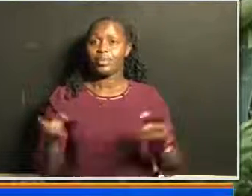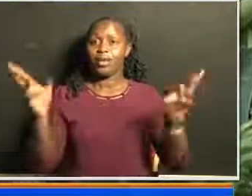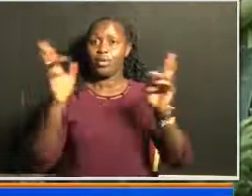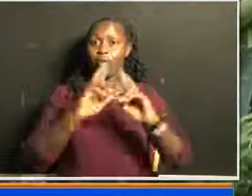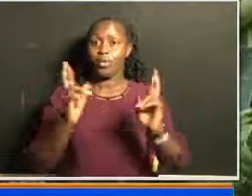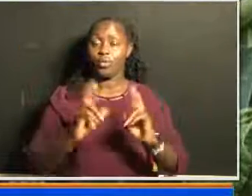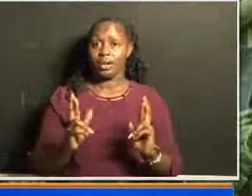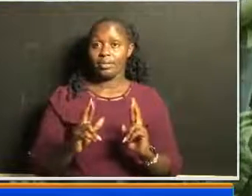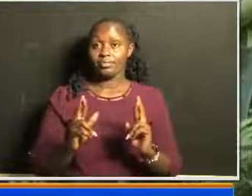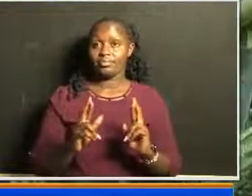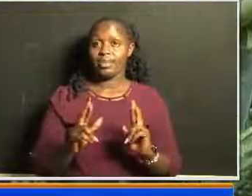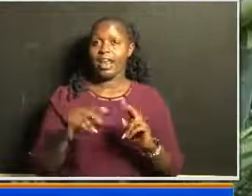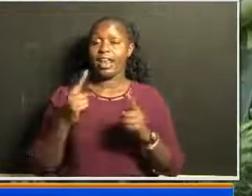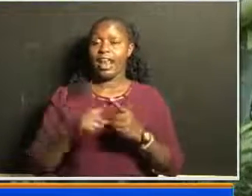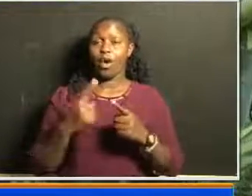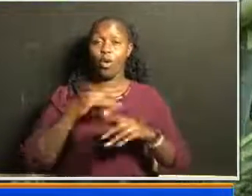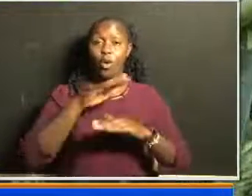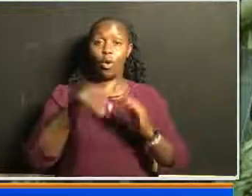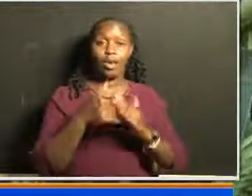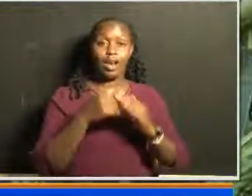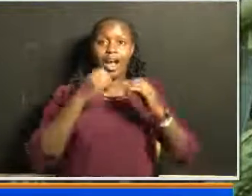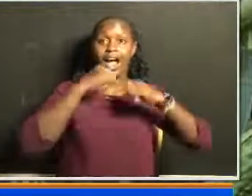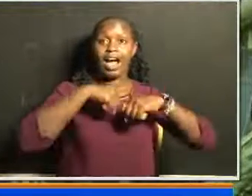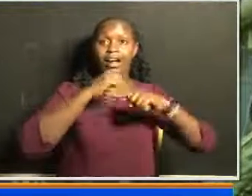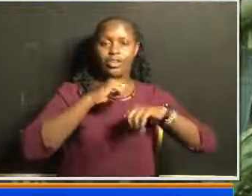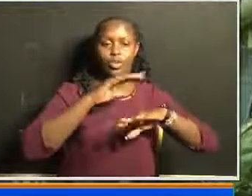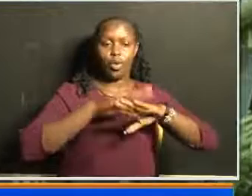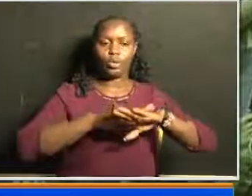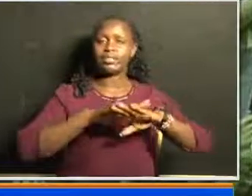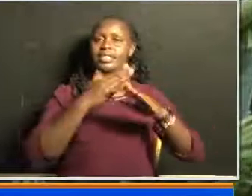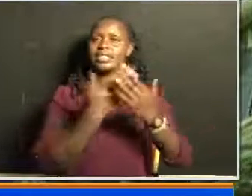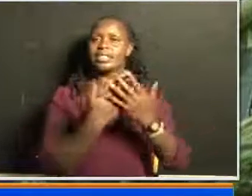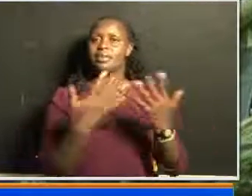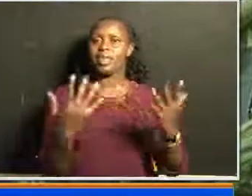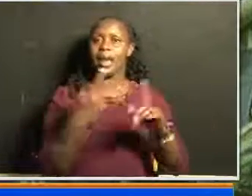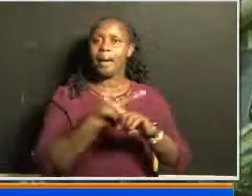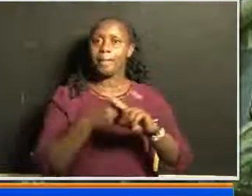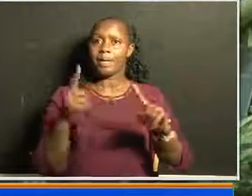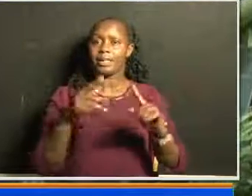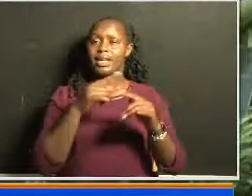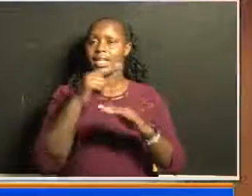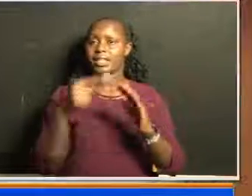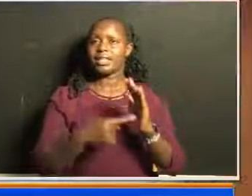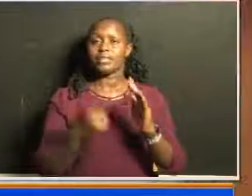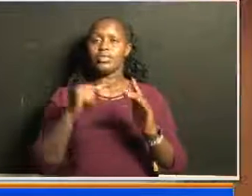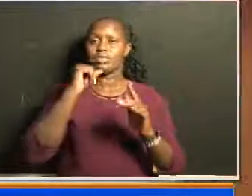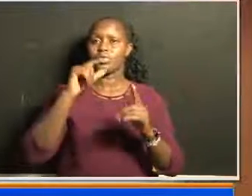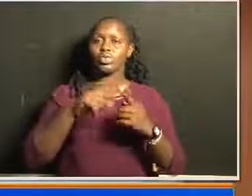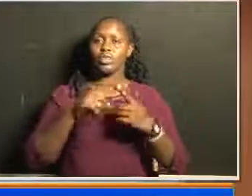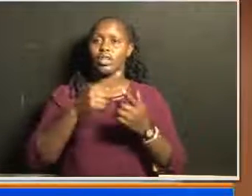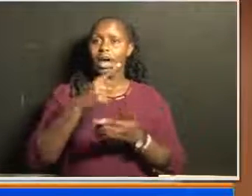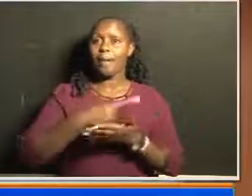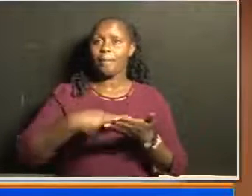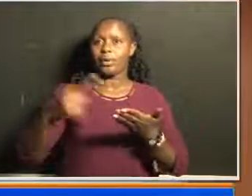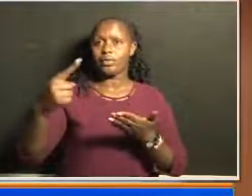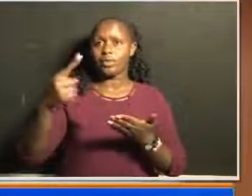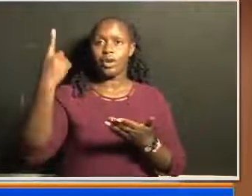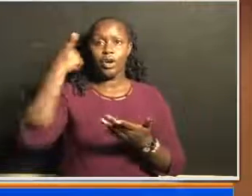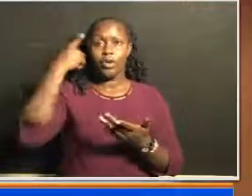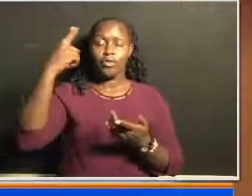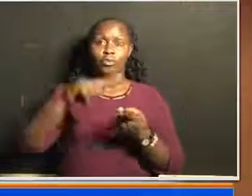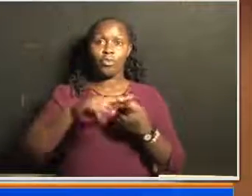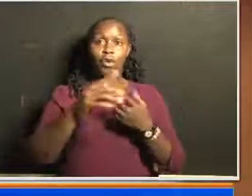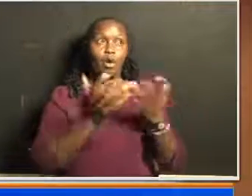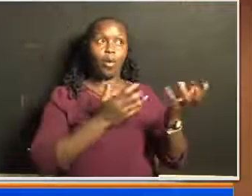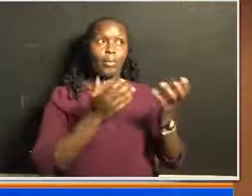willing parties have come and agreed on something, but it's largely unregulated. For commercial purposes, one would